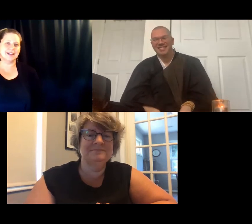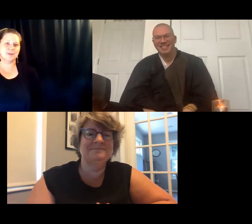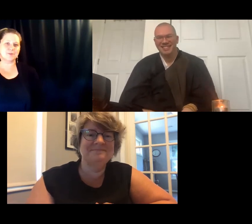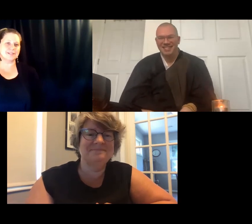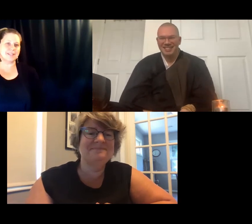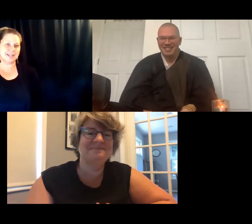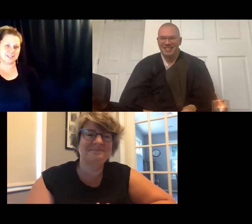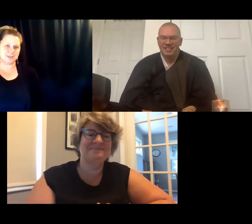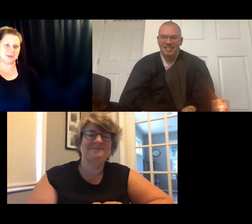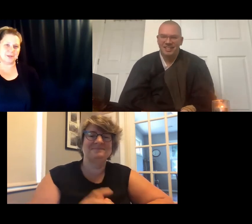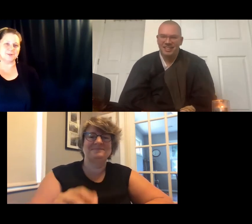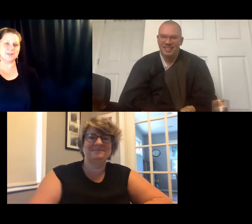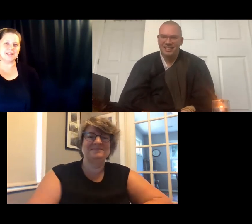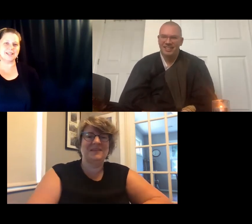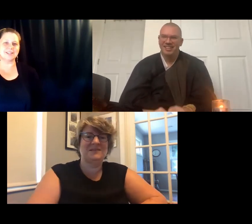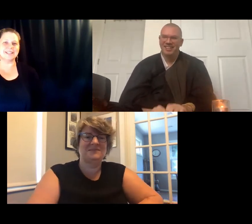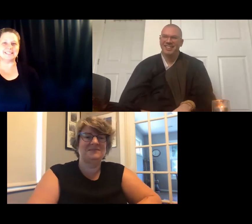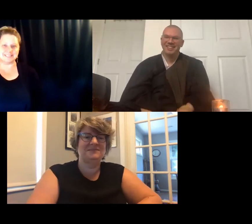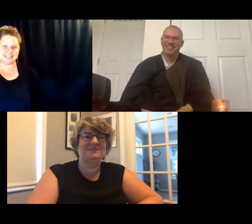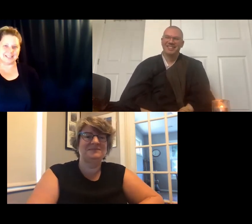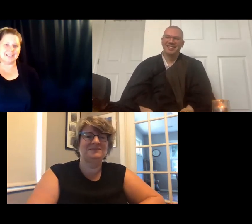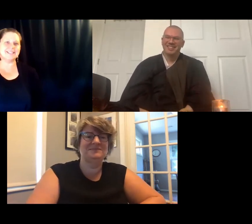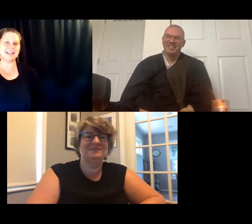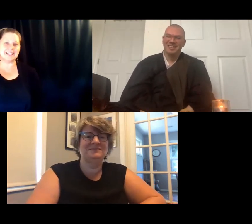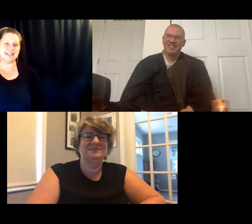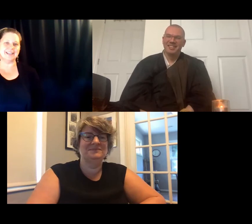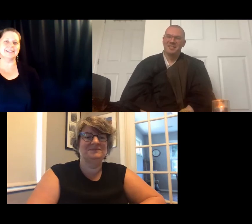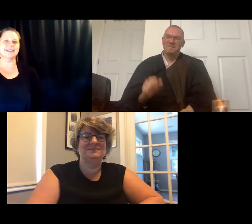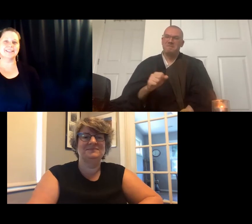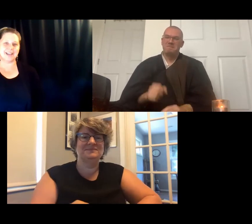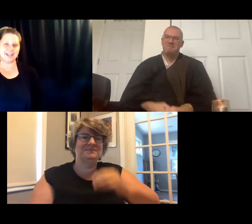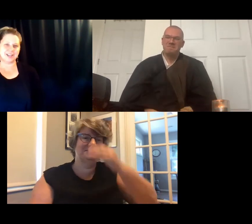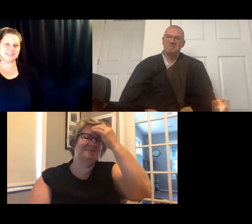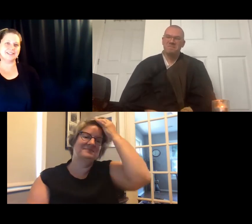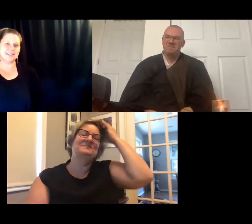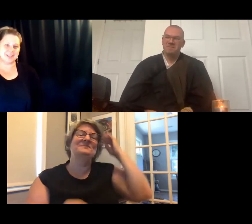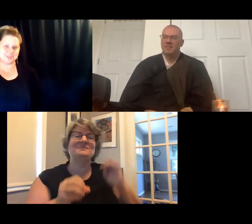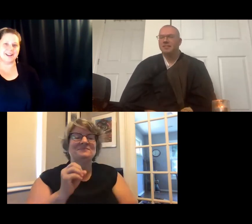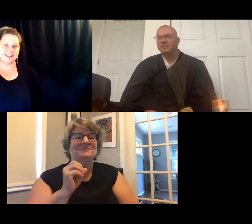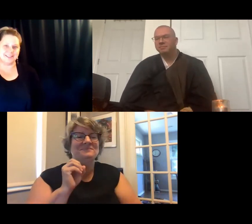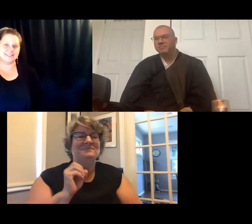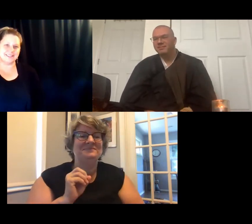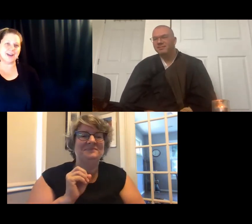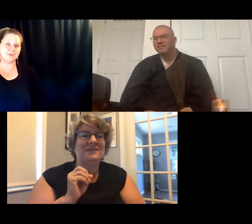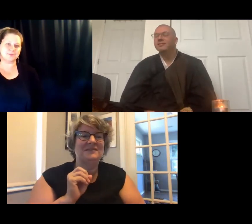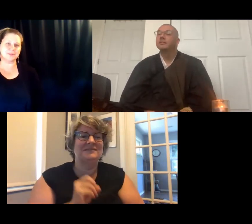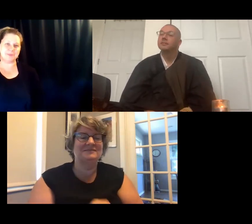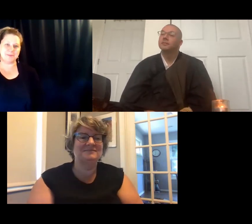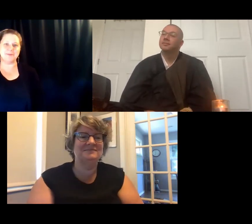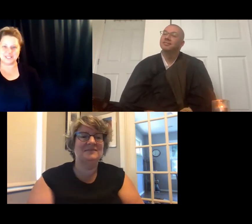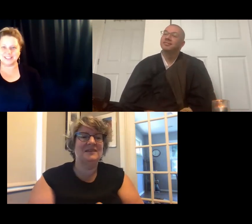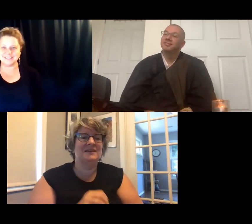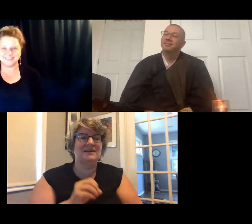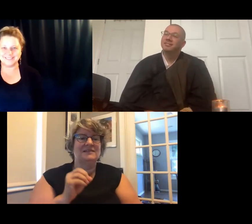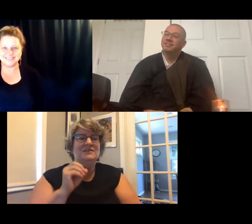30-second presentation to people so that they could easily take it in, digest it, and understand it. That was really my